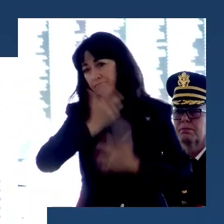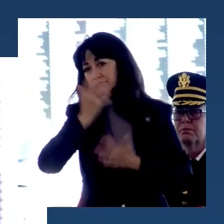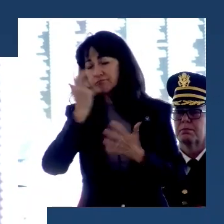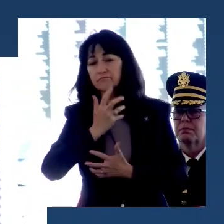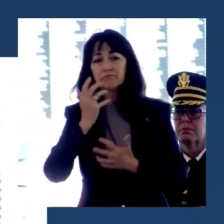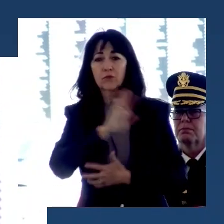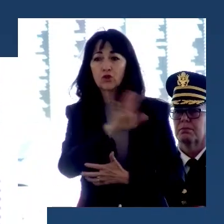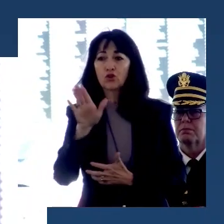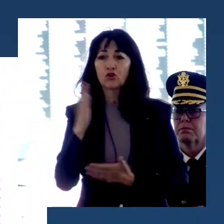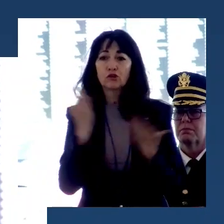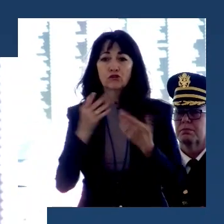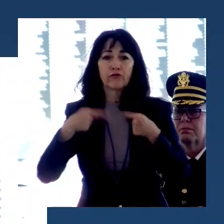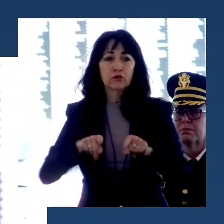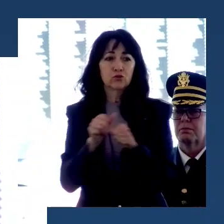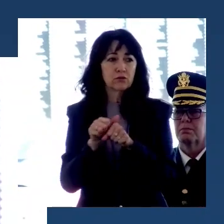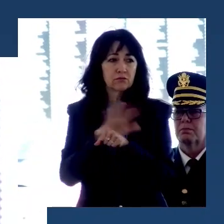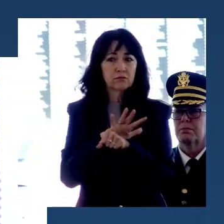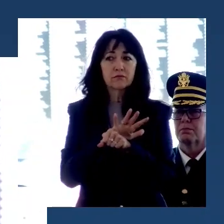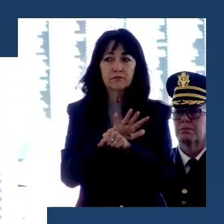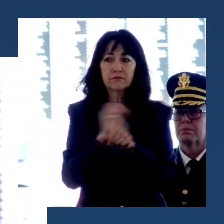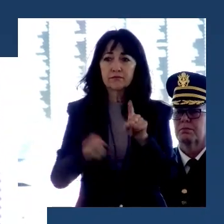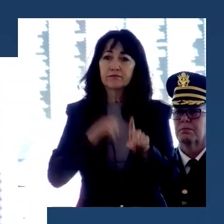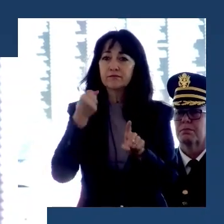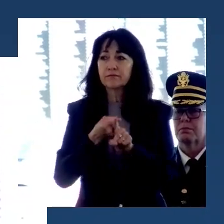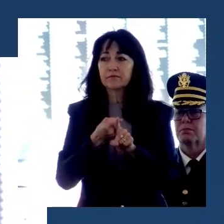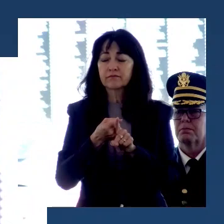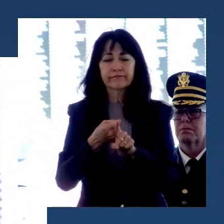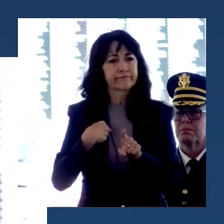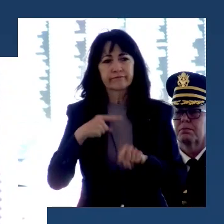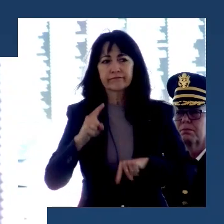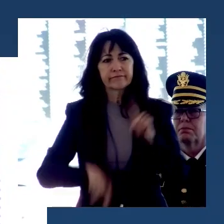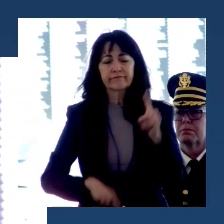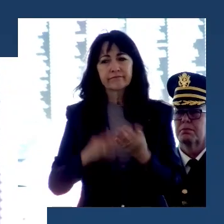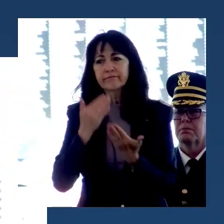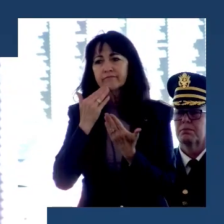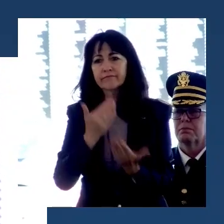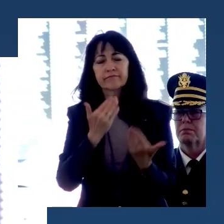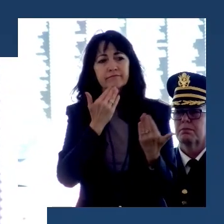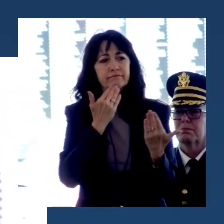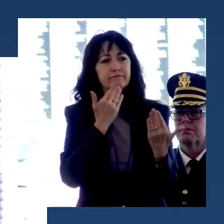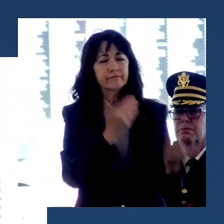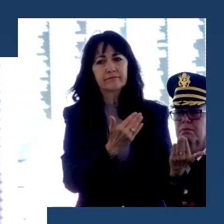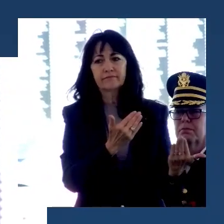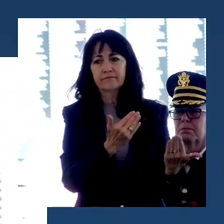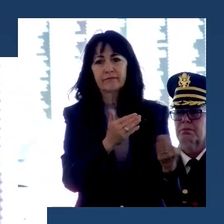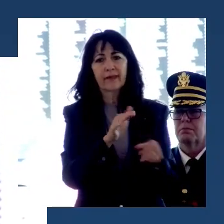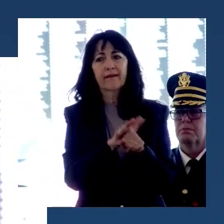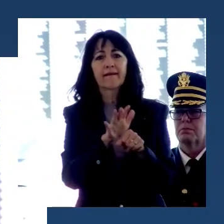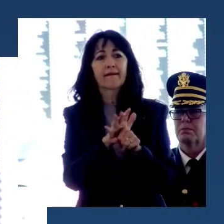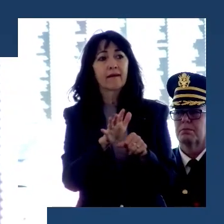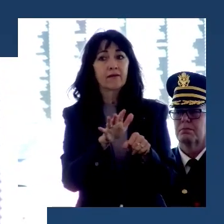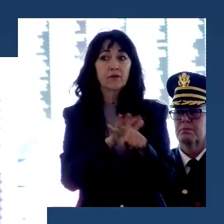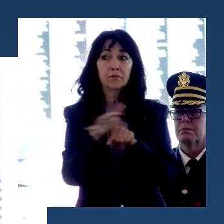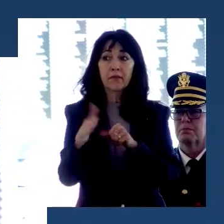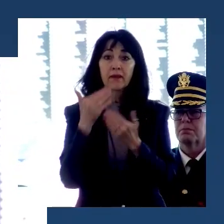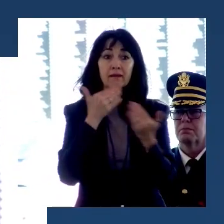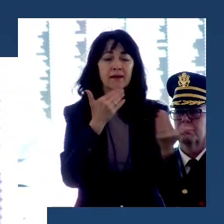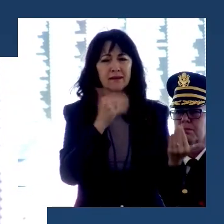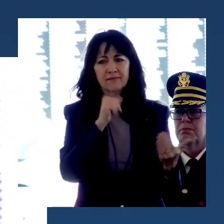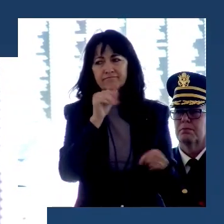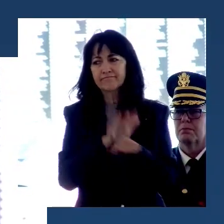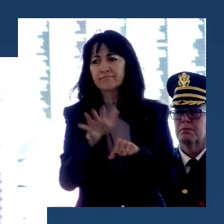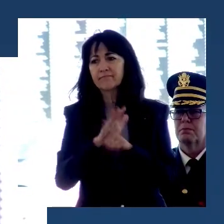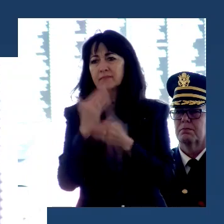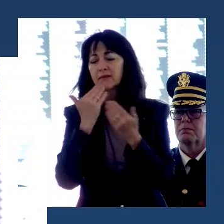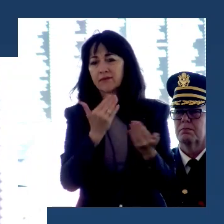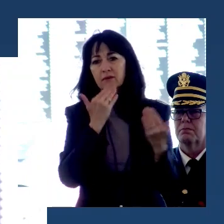COVID pandemic. I will never be able to thank these men and women enough, but I want to take this opportunity again to